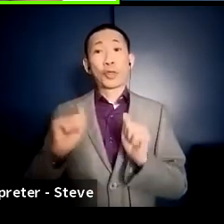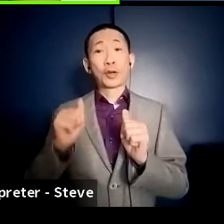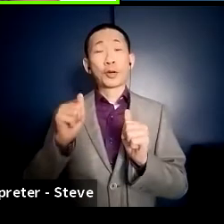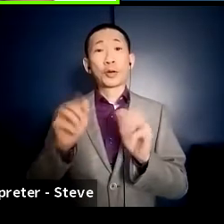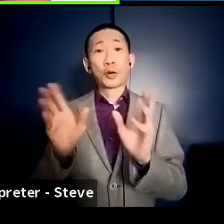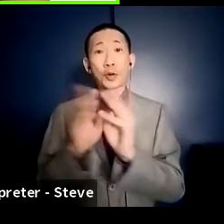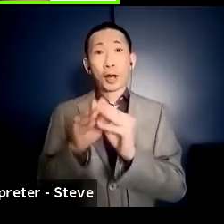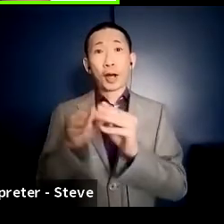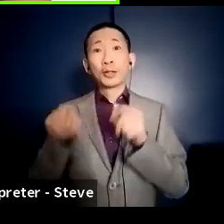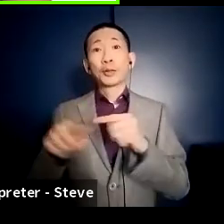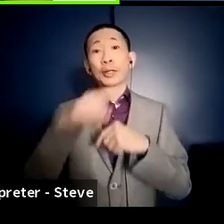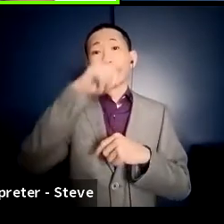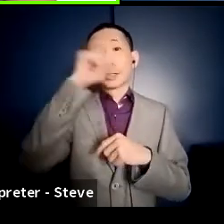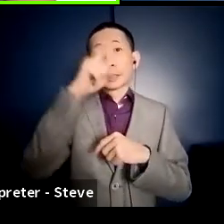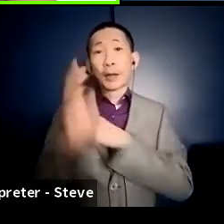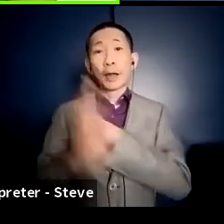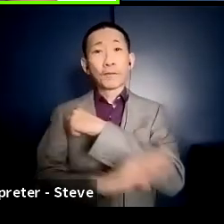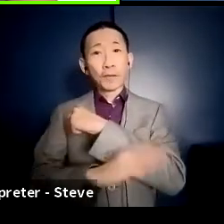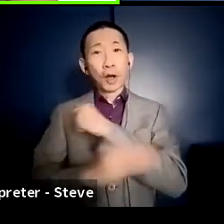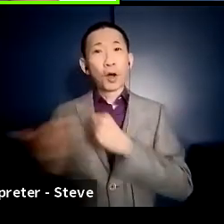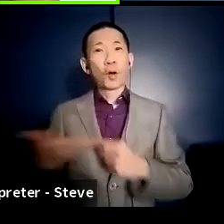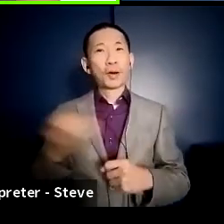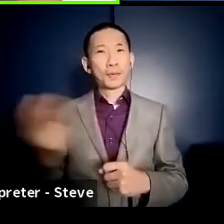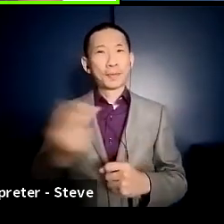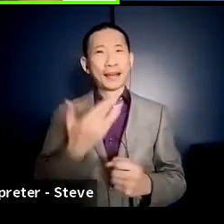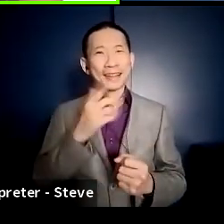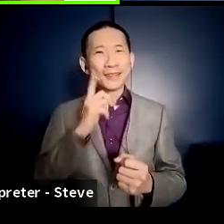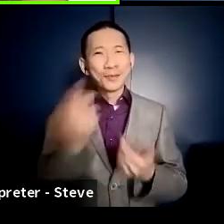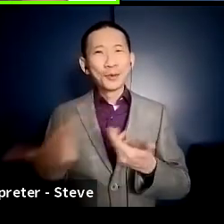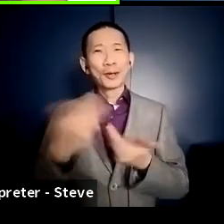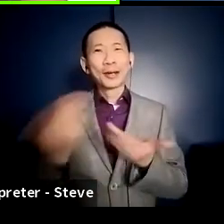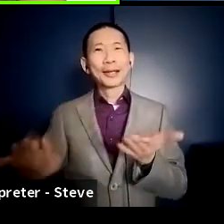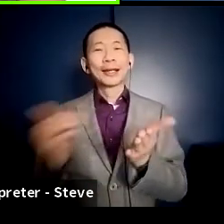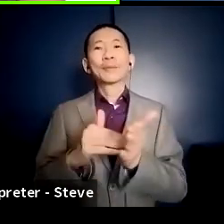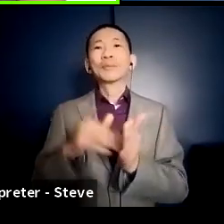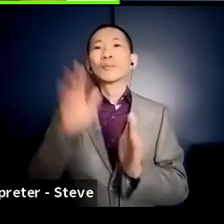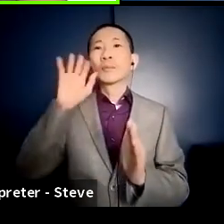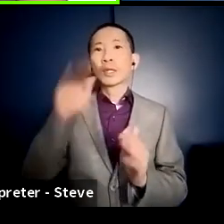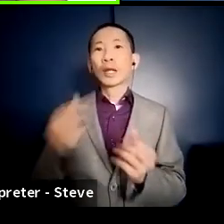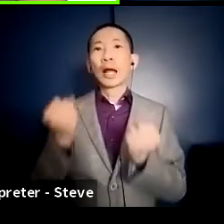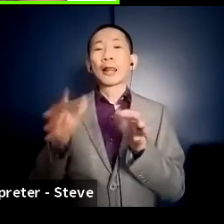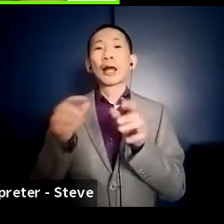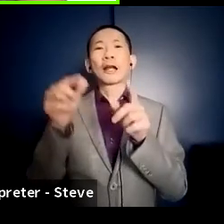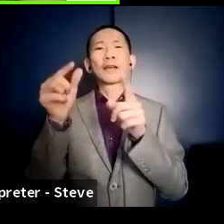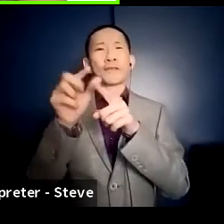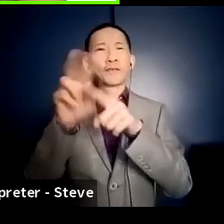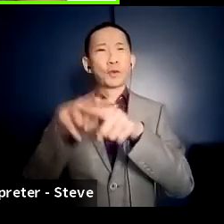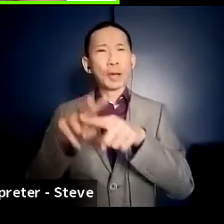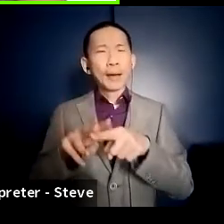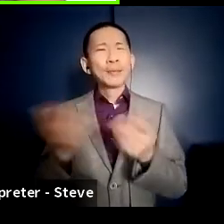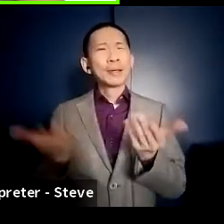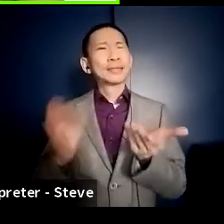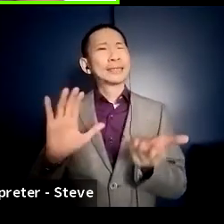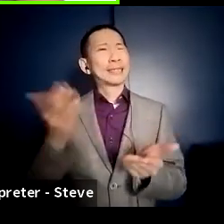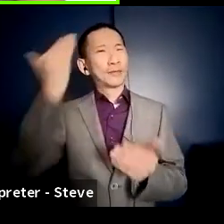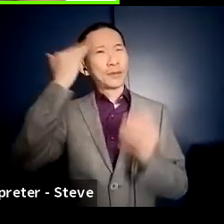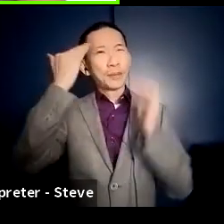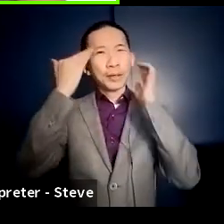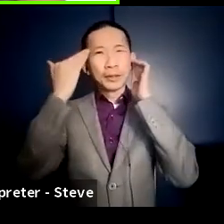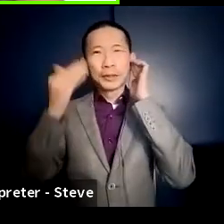fall, welcome back. And thanks for joining us again. You'll notice that a lot of the language may sound familiar, especially in the